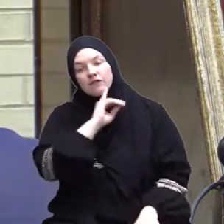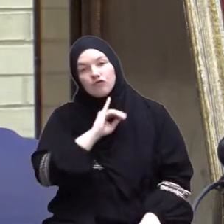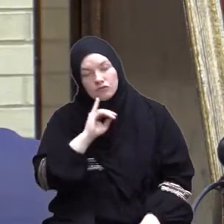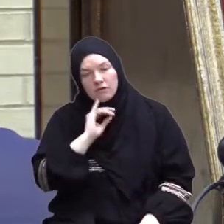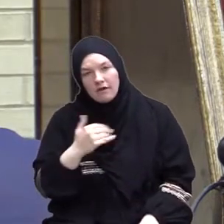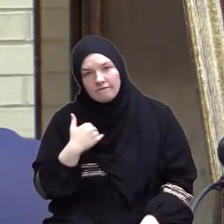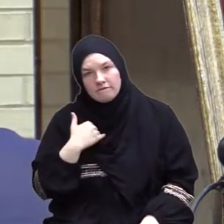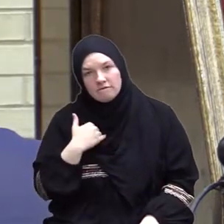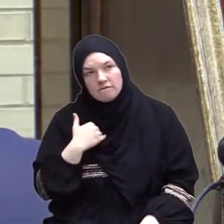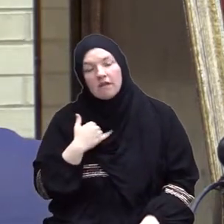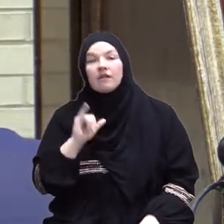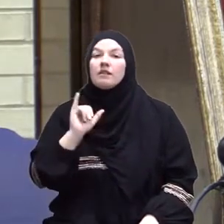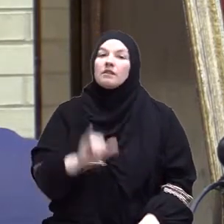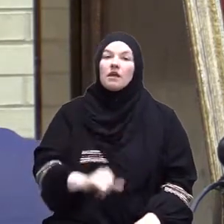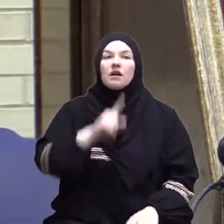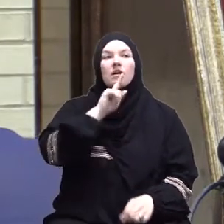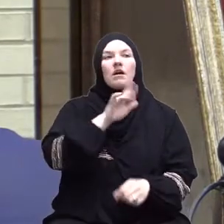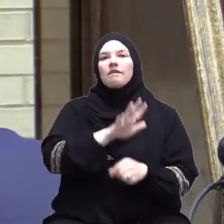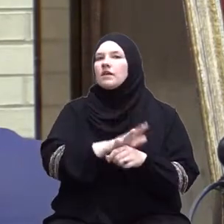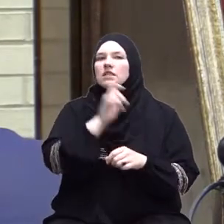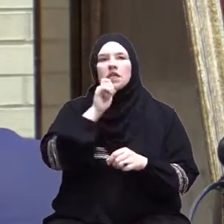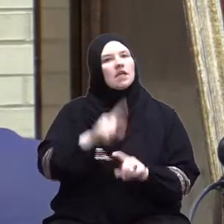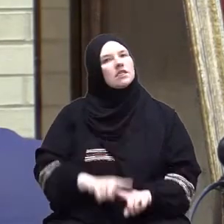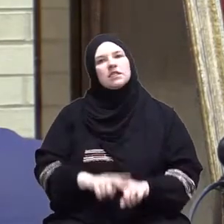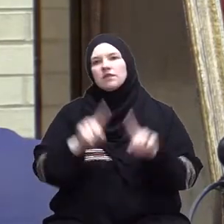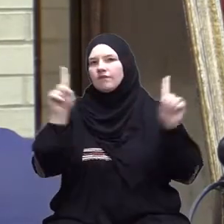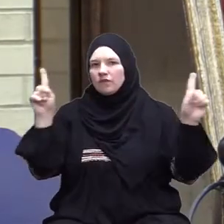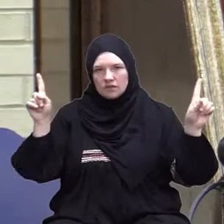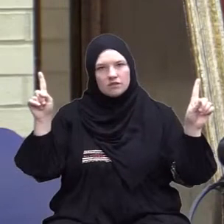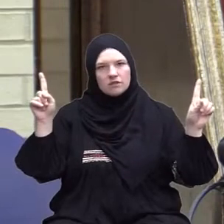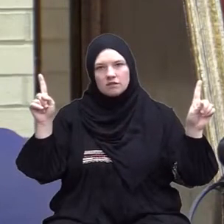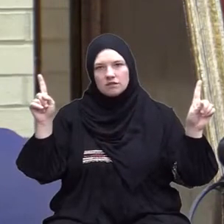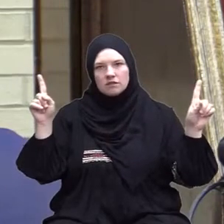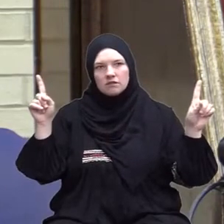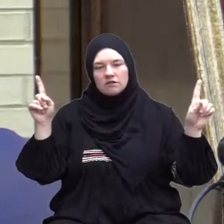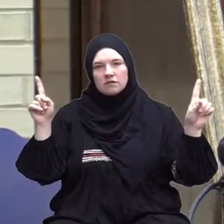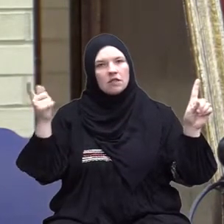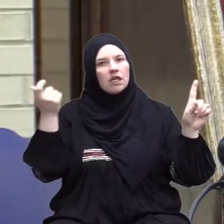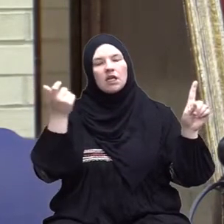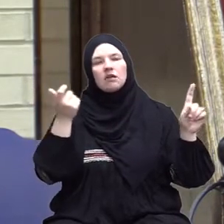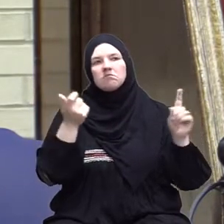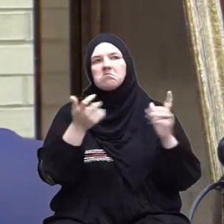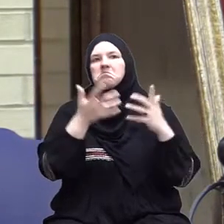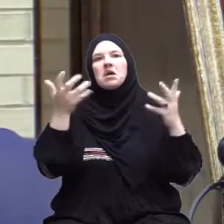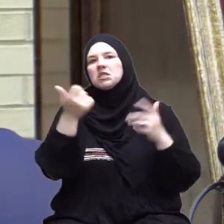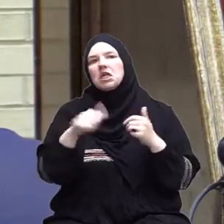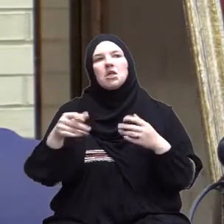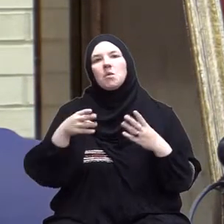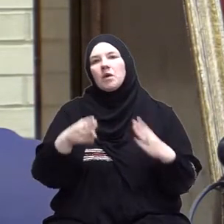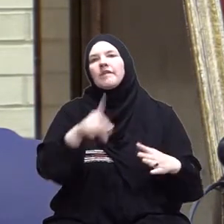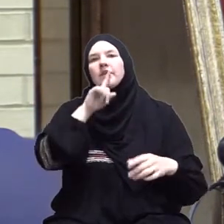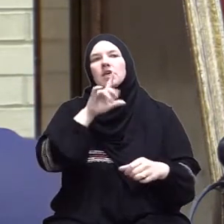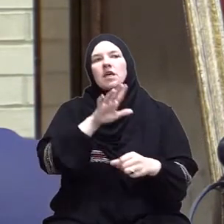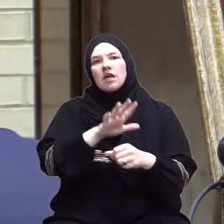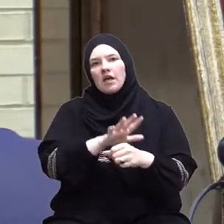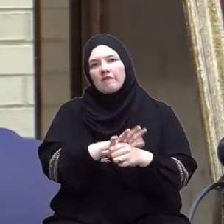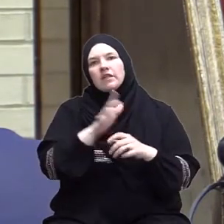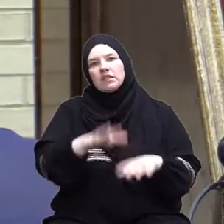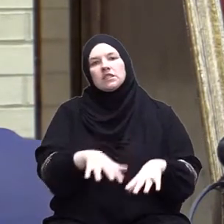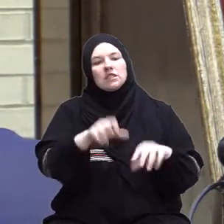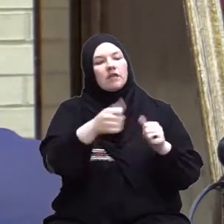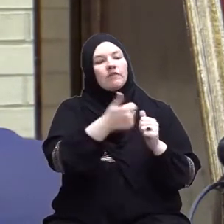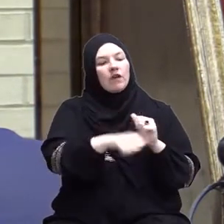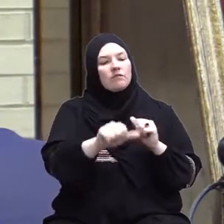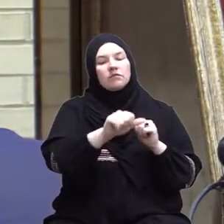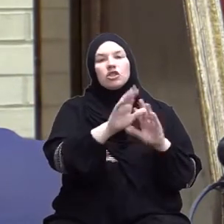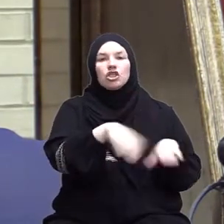Israel. That covenant is not different in any much way than the covenant He has taken from